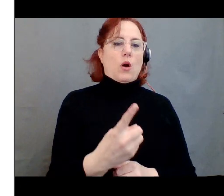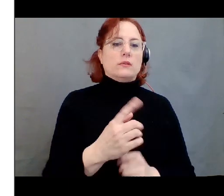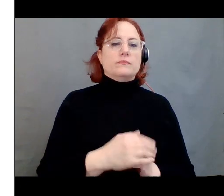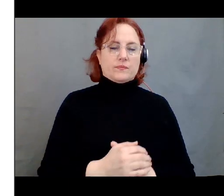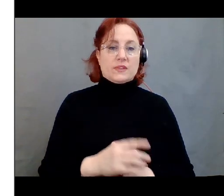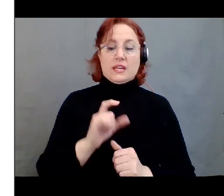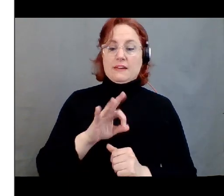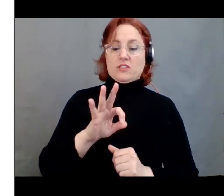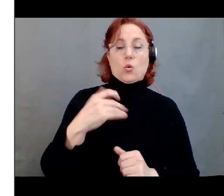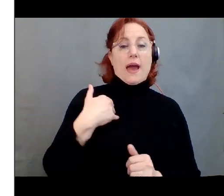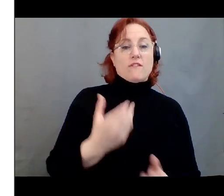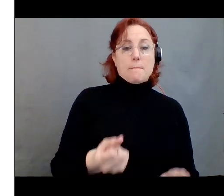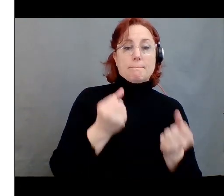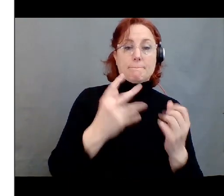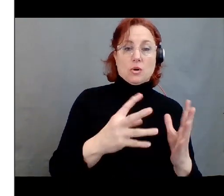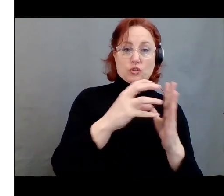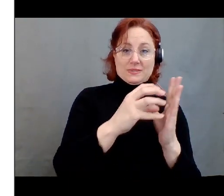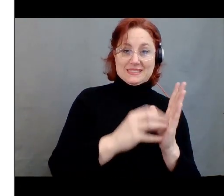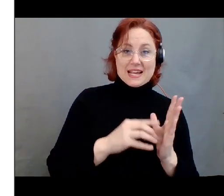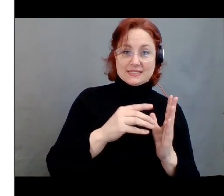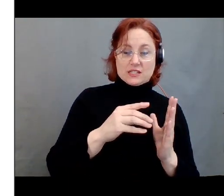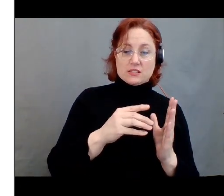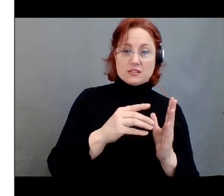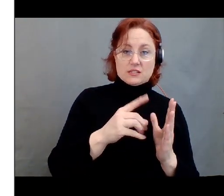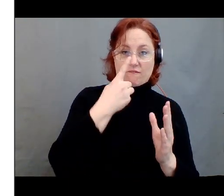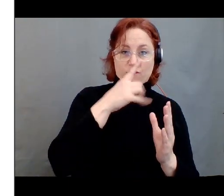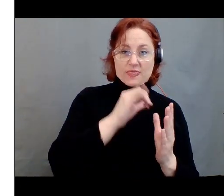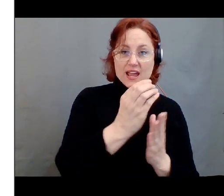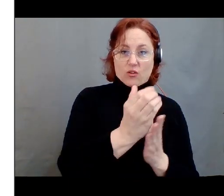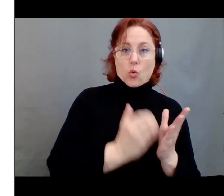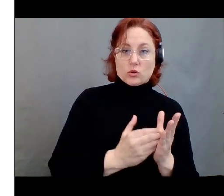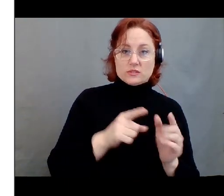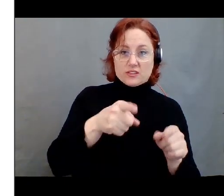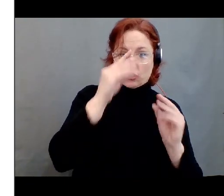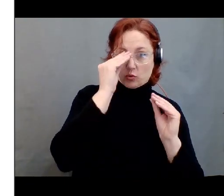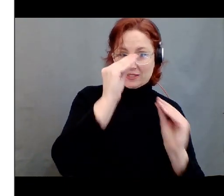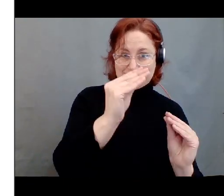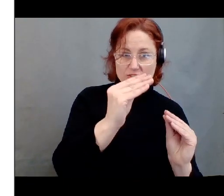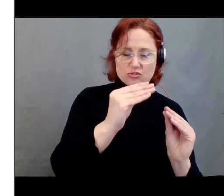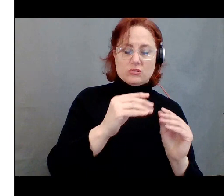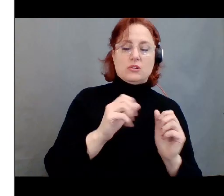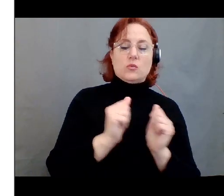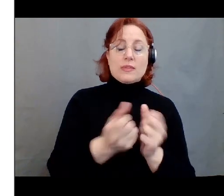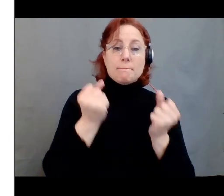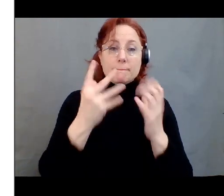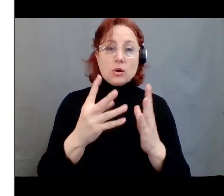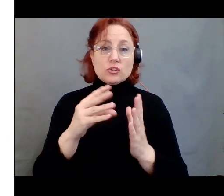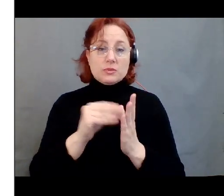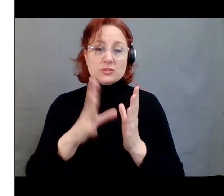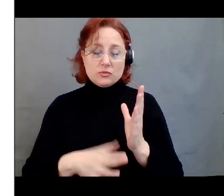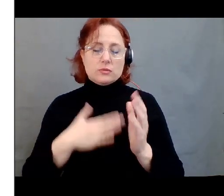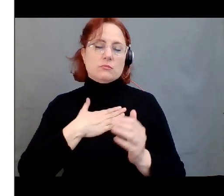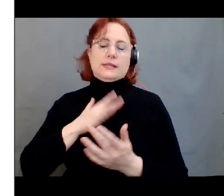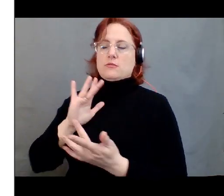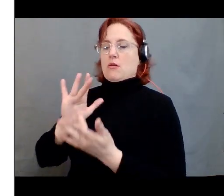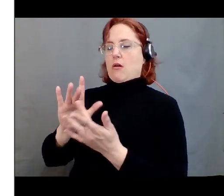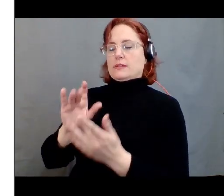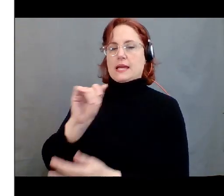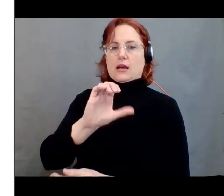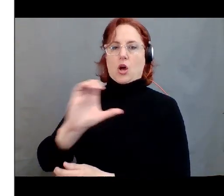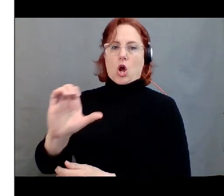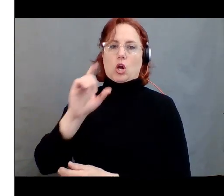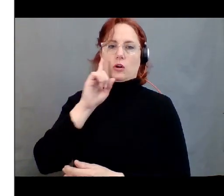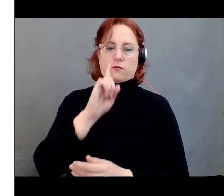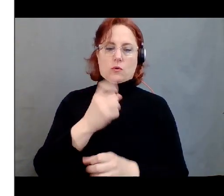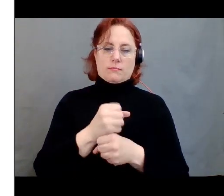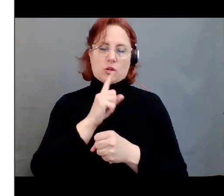archelp@uwm.edu so we can connect the agreement with the other sections and students. There are three options for